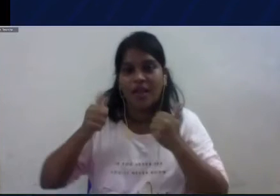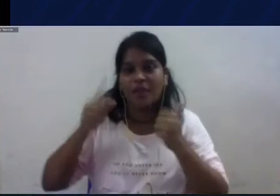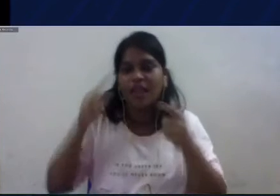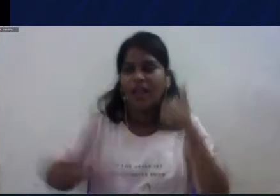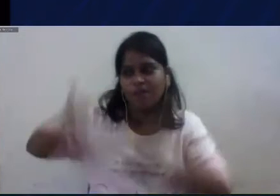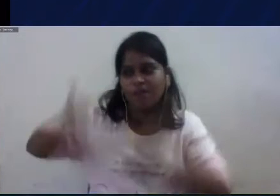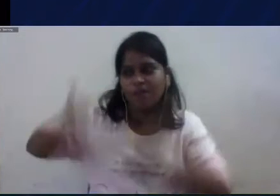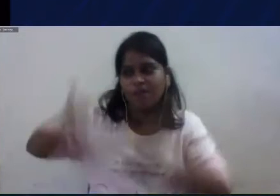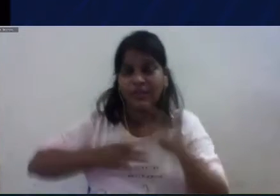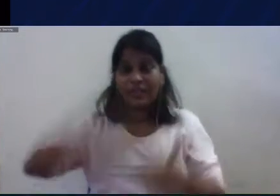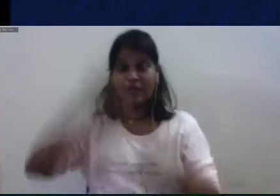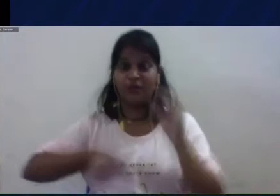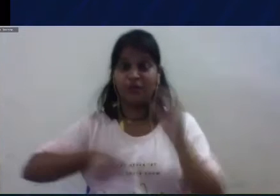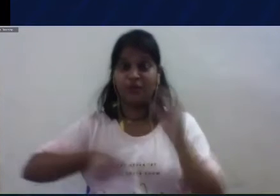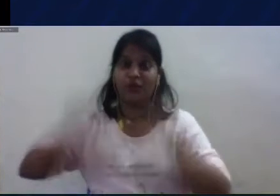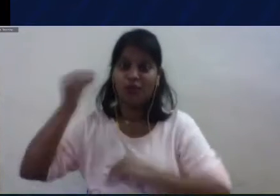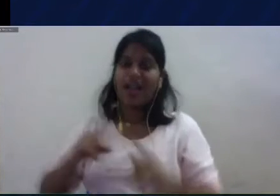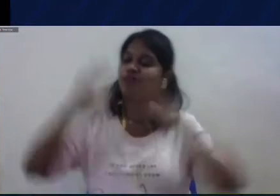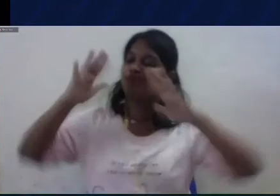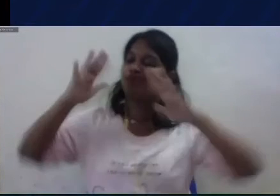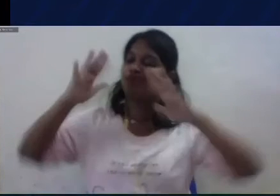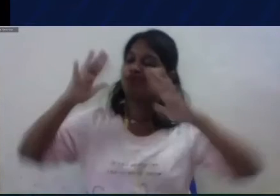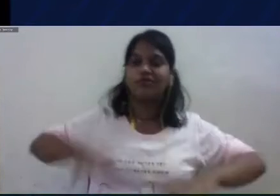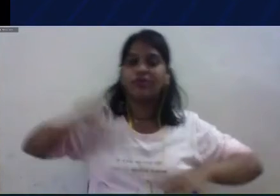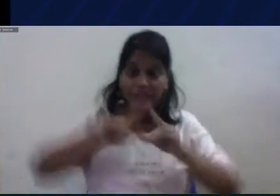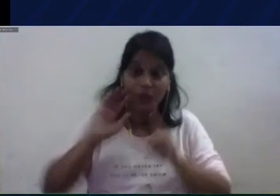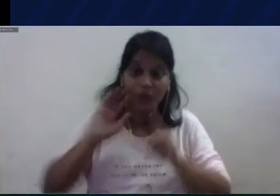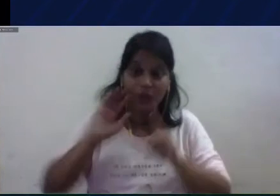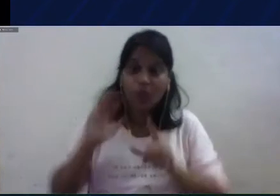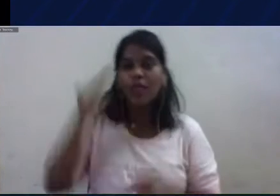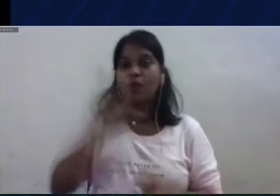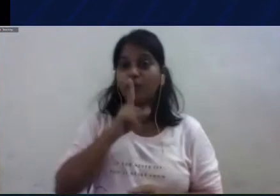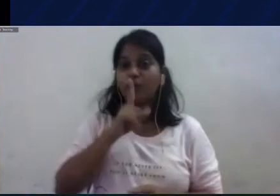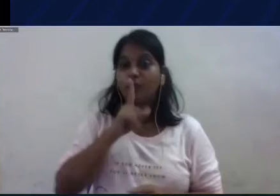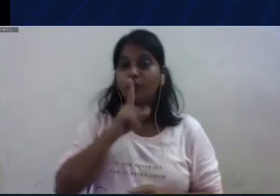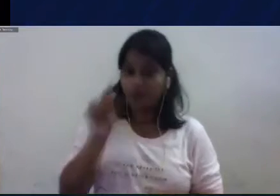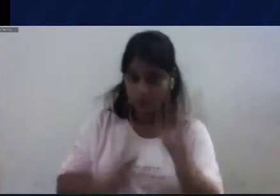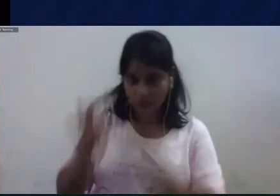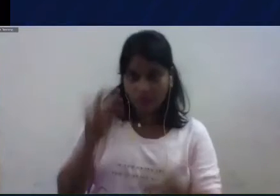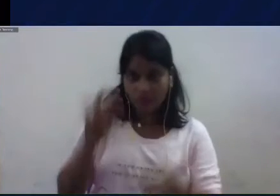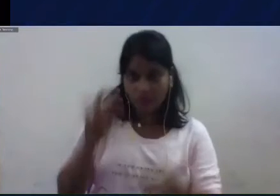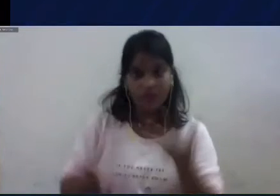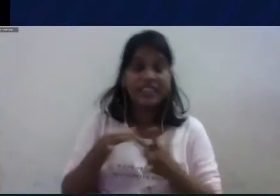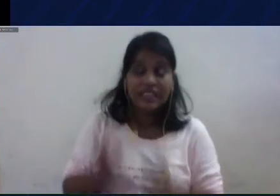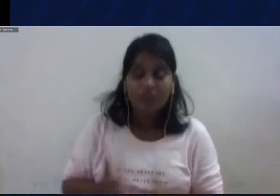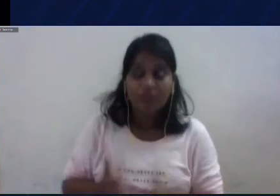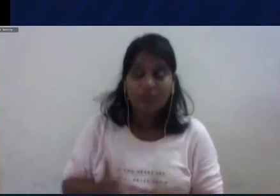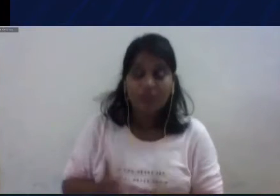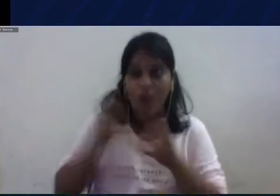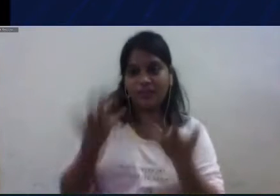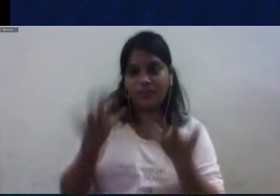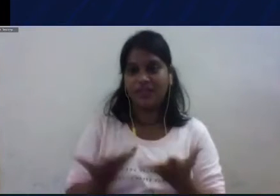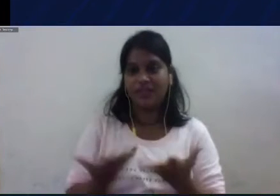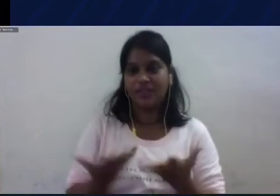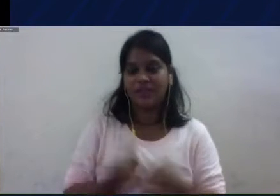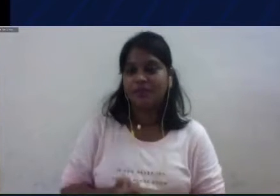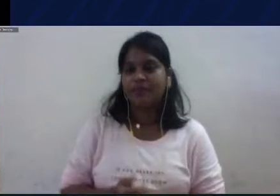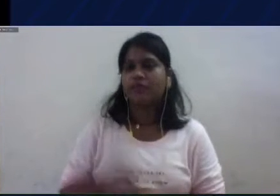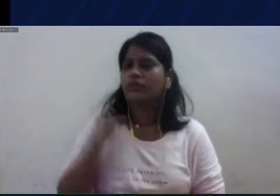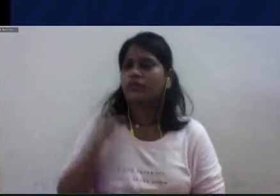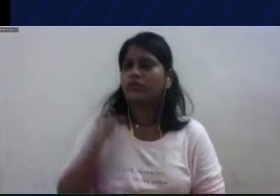competitive spirit is so high that the guards are down. And that's when the real choices and preferences get expressed. And this